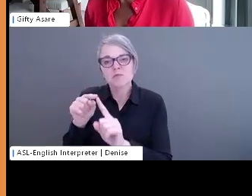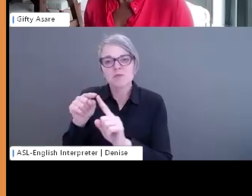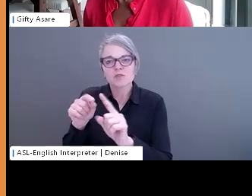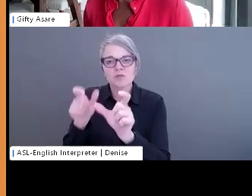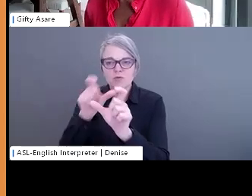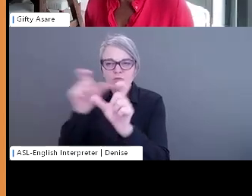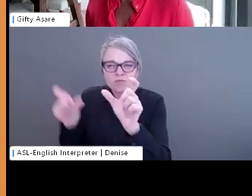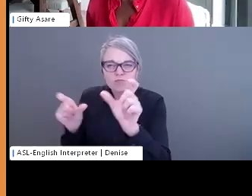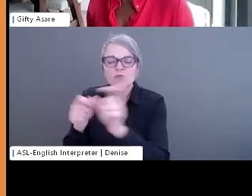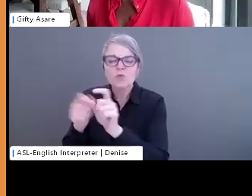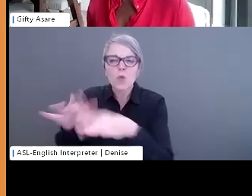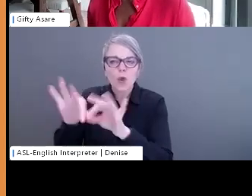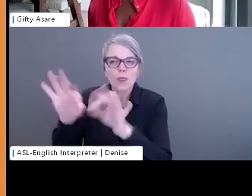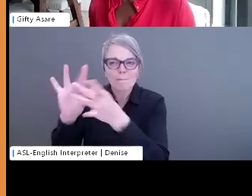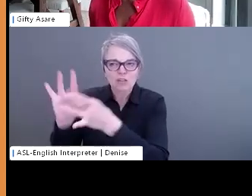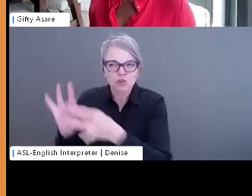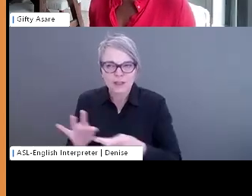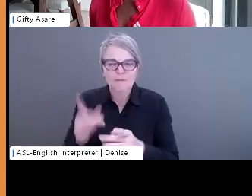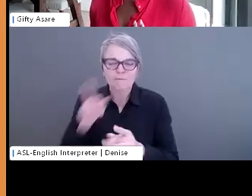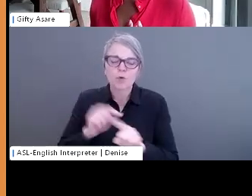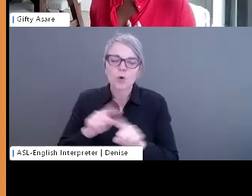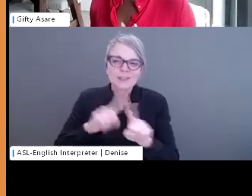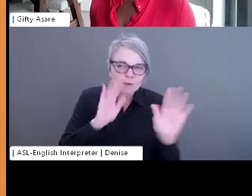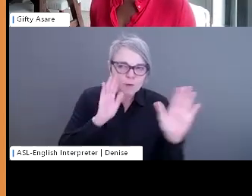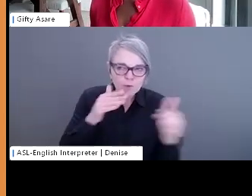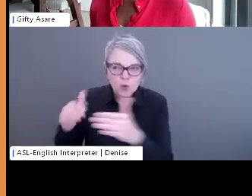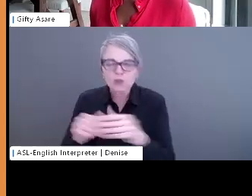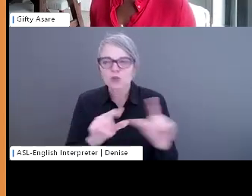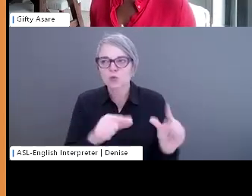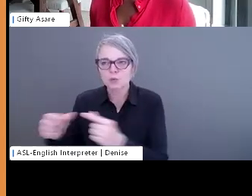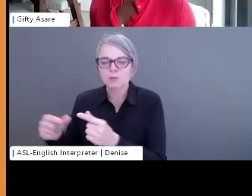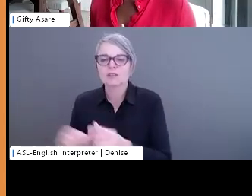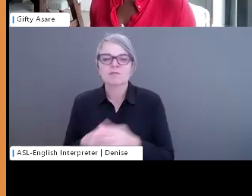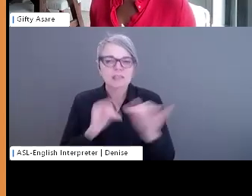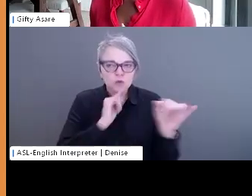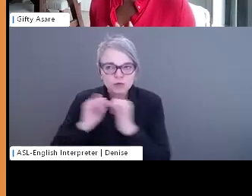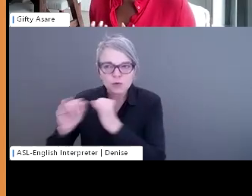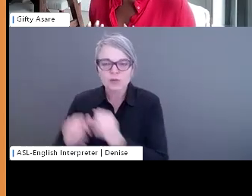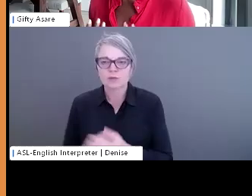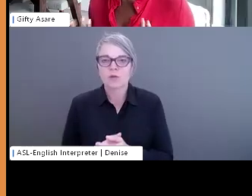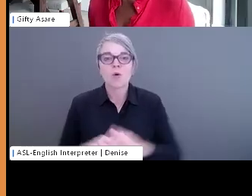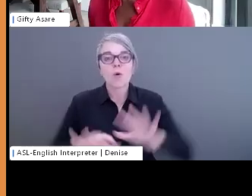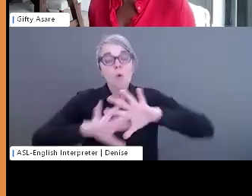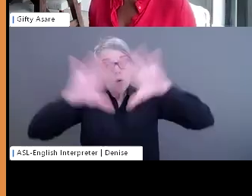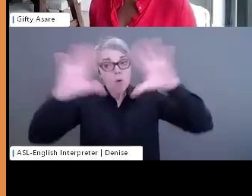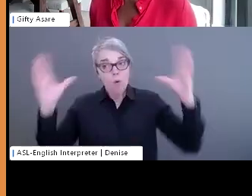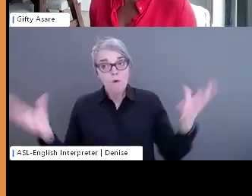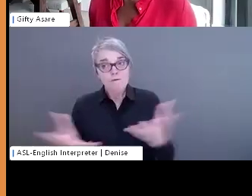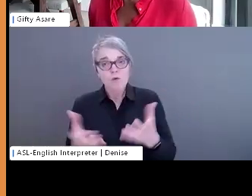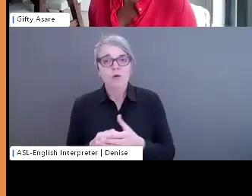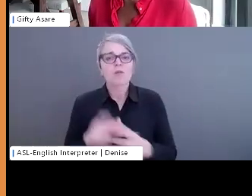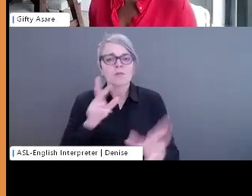interviews. And so all in all, people really felt that the program was strength-based, it